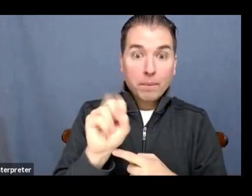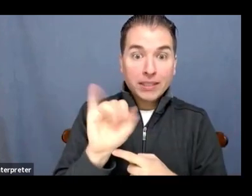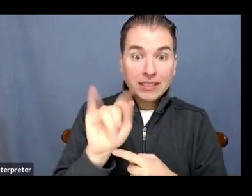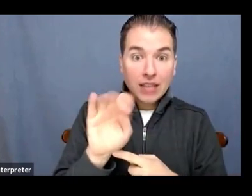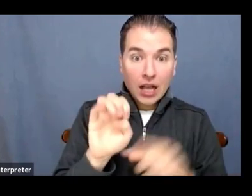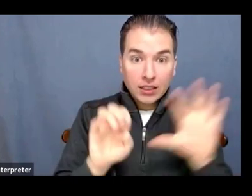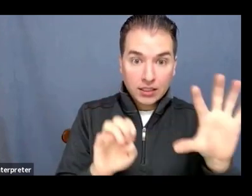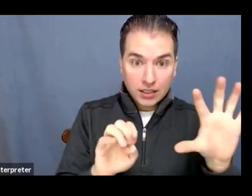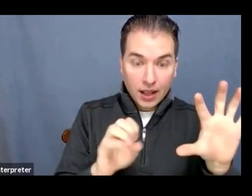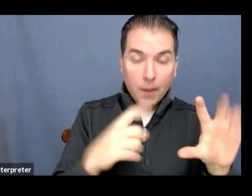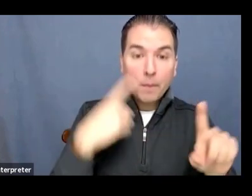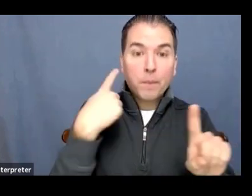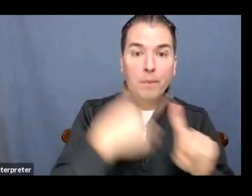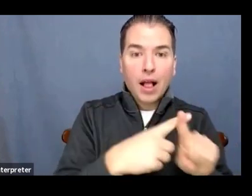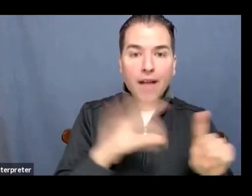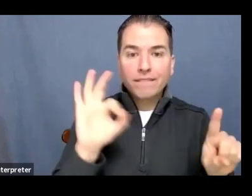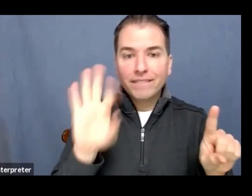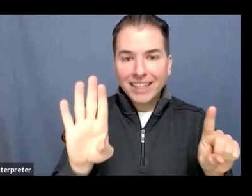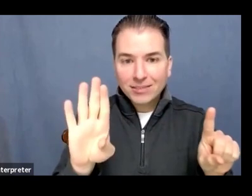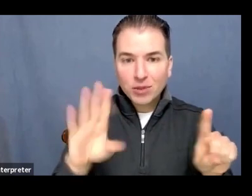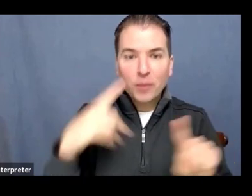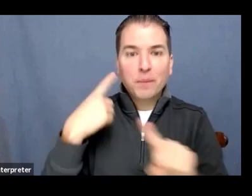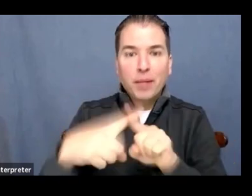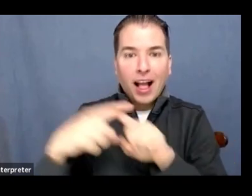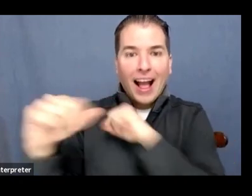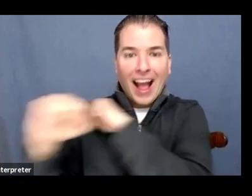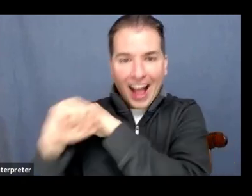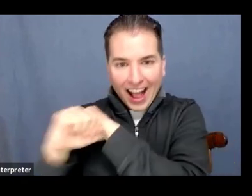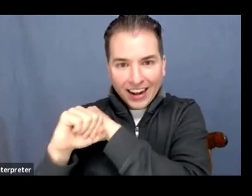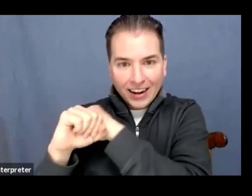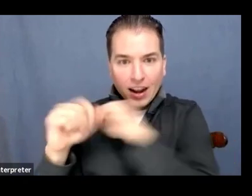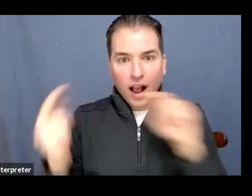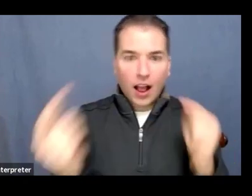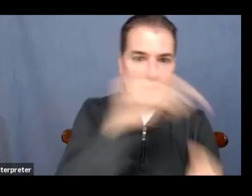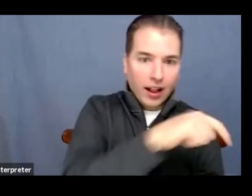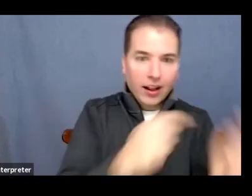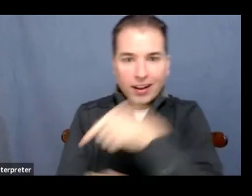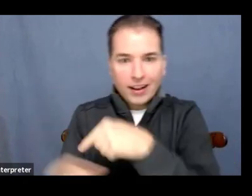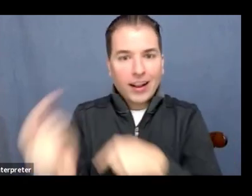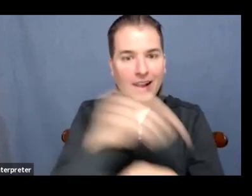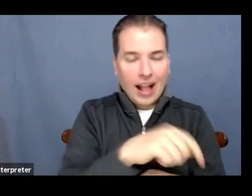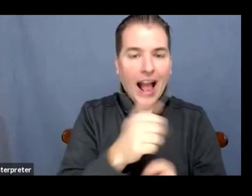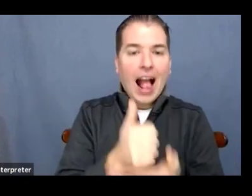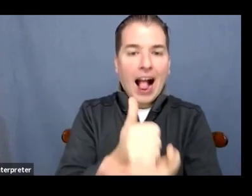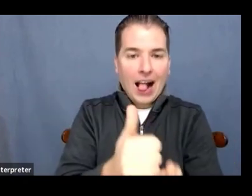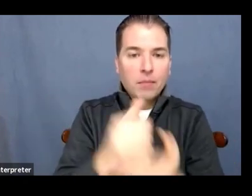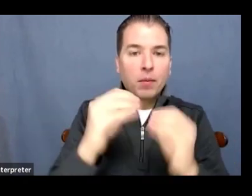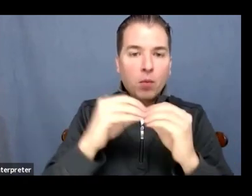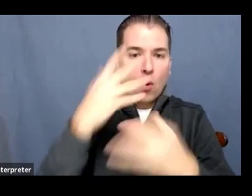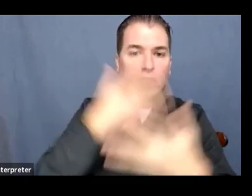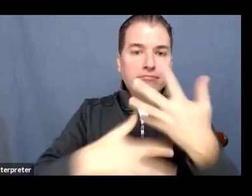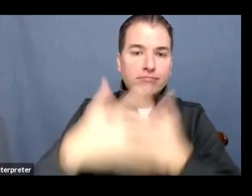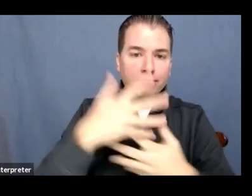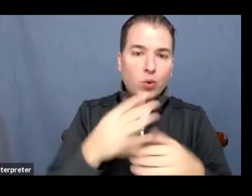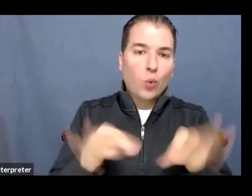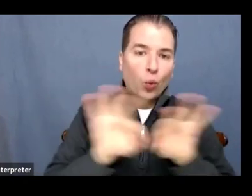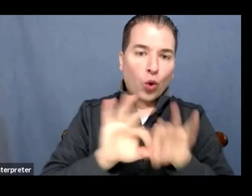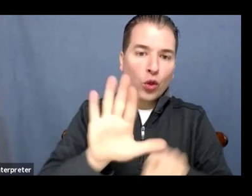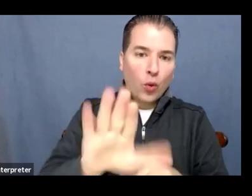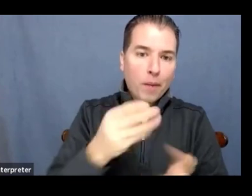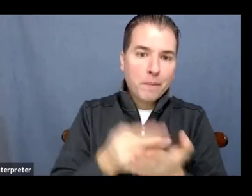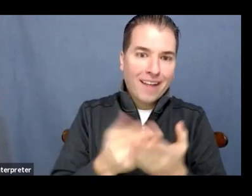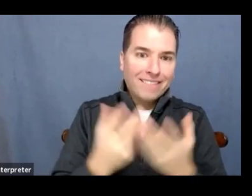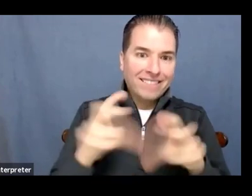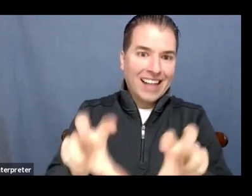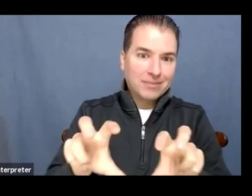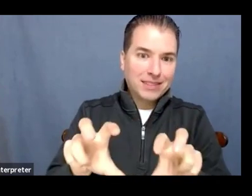Facebook ad, you know, will increase the efficiency and the conversion rates of your advertising dollars, which is a